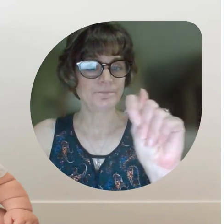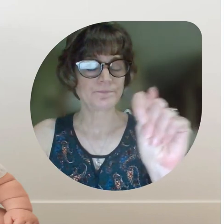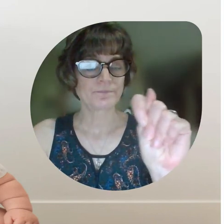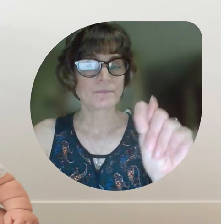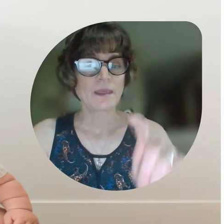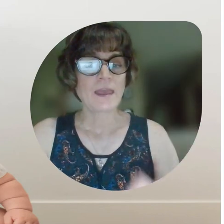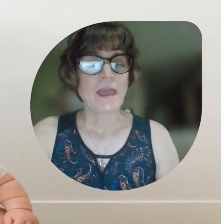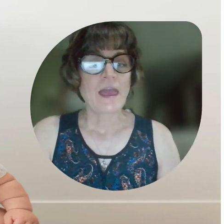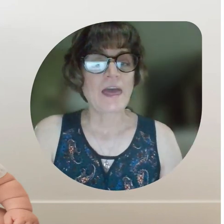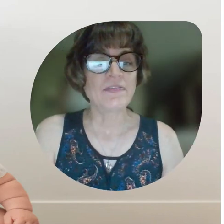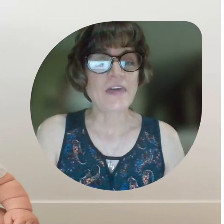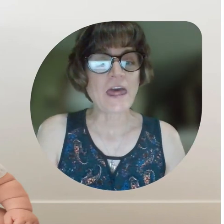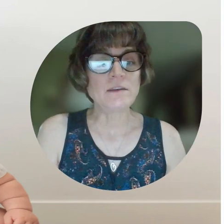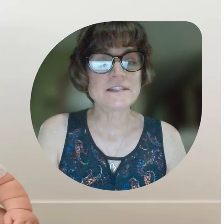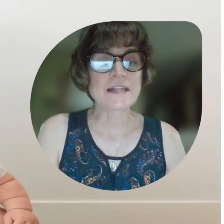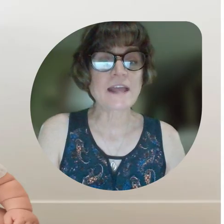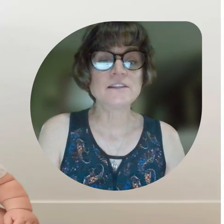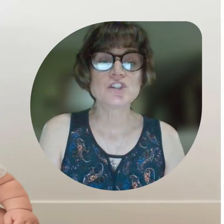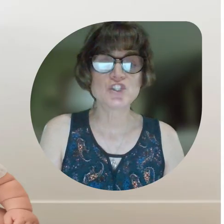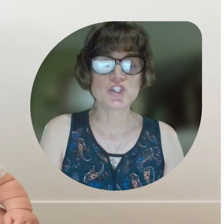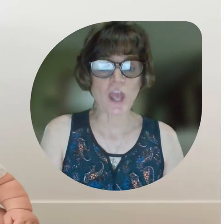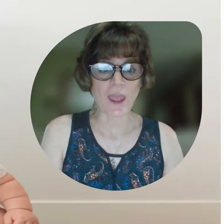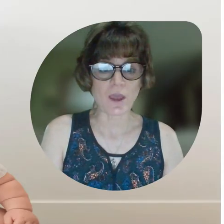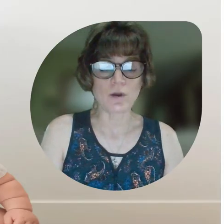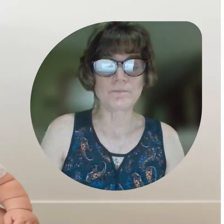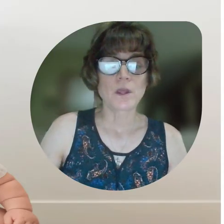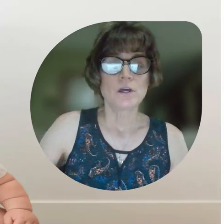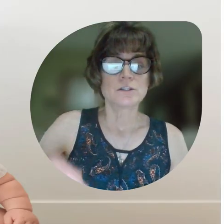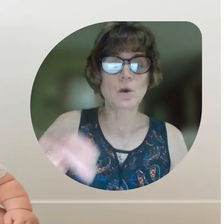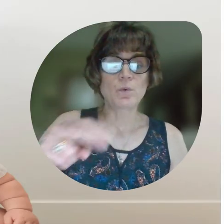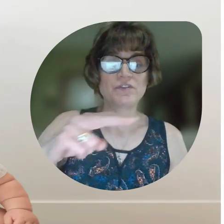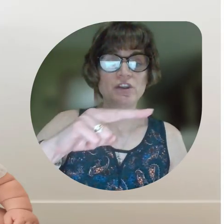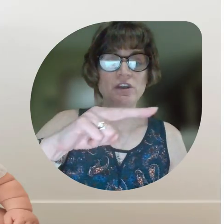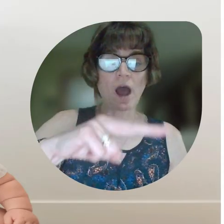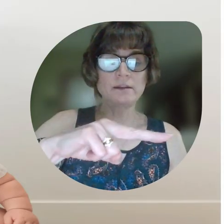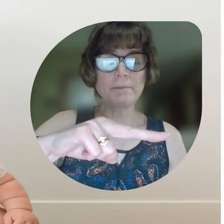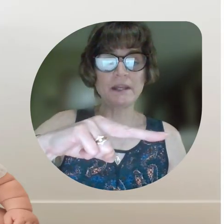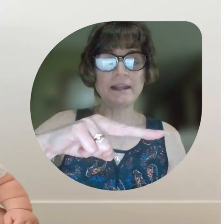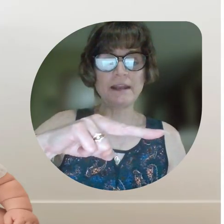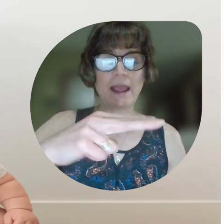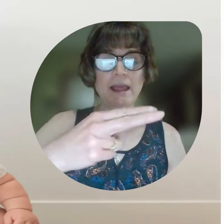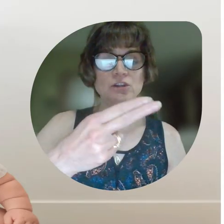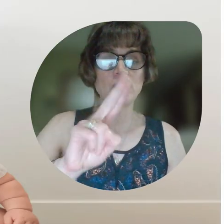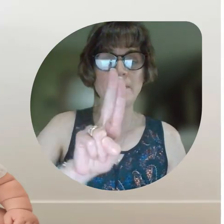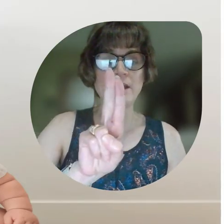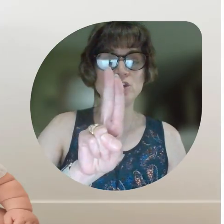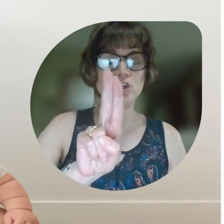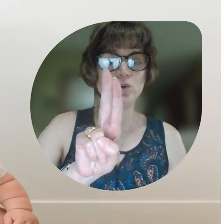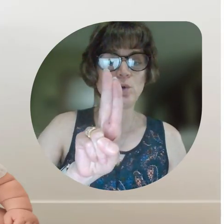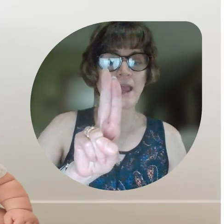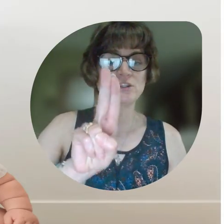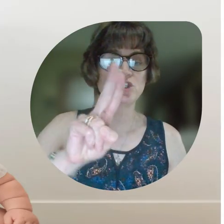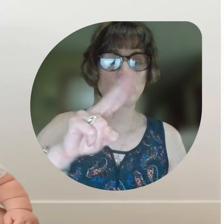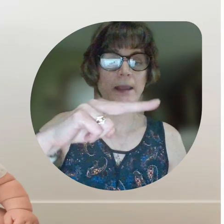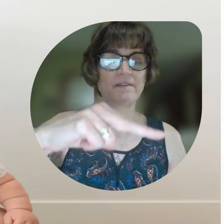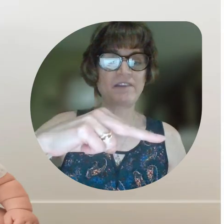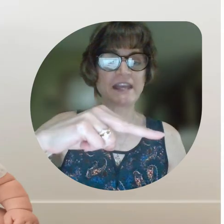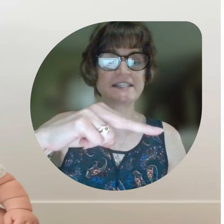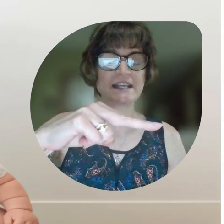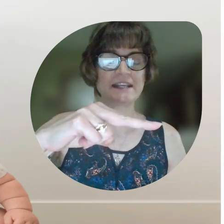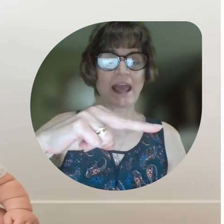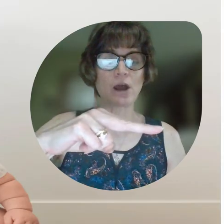potty, and then sign chair. So with your non-dominant hand, you're going to make a U hand